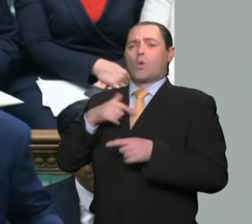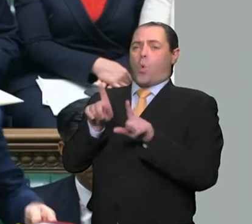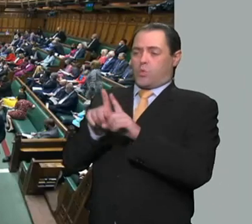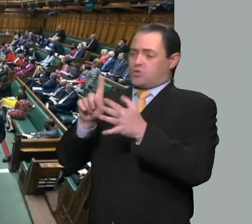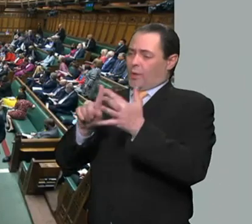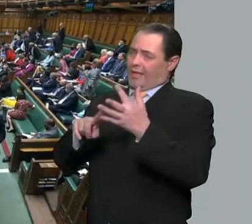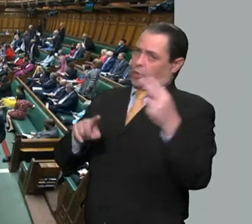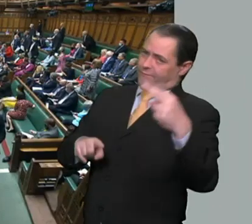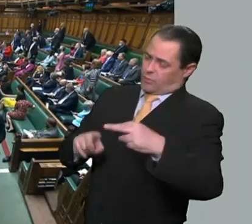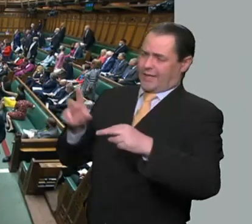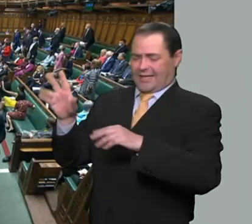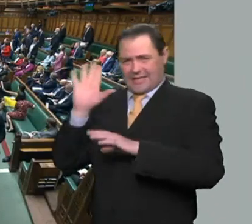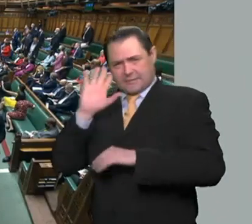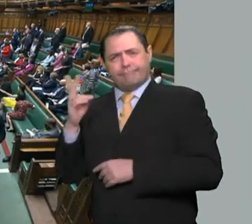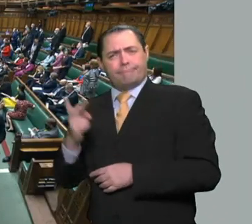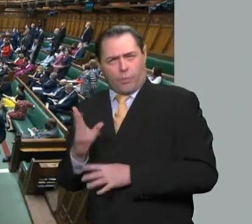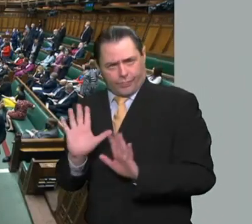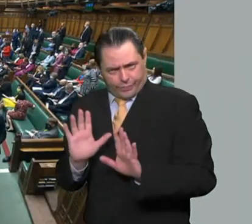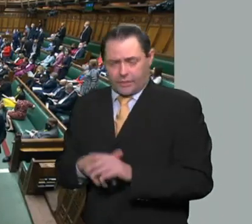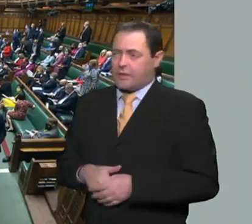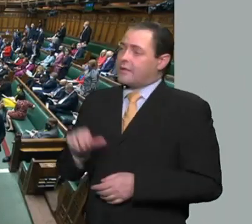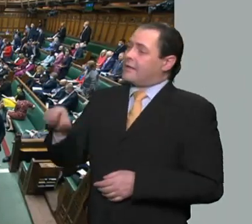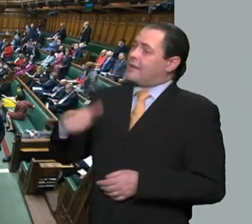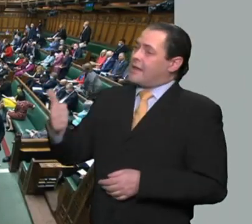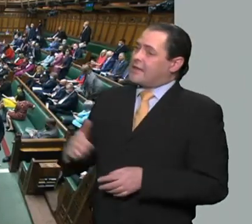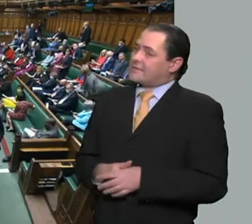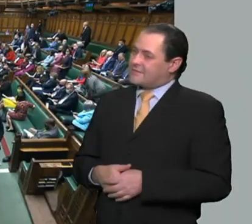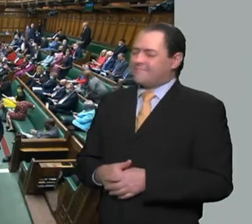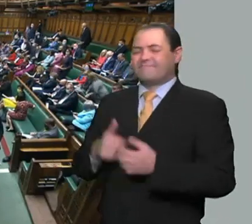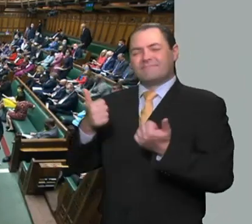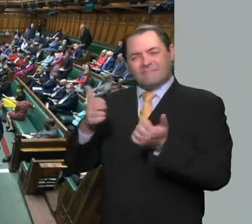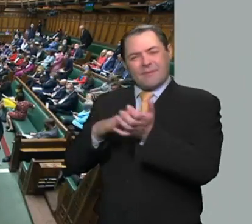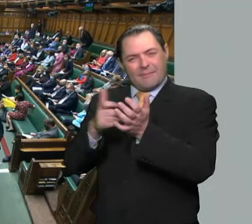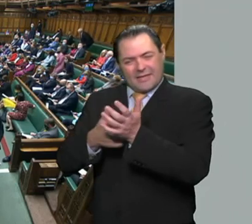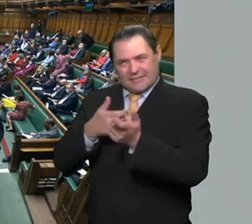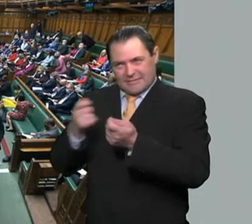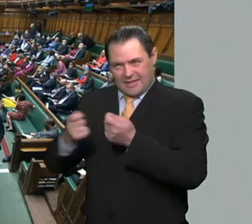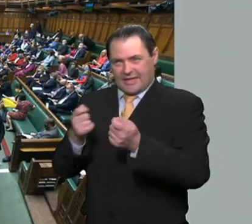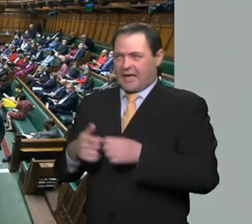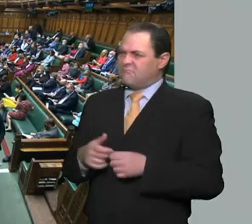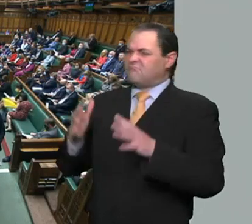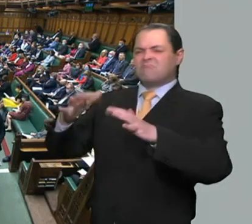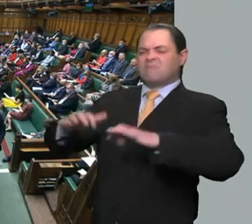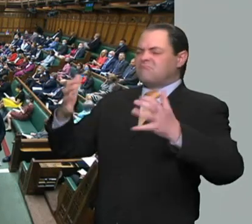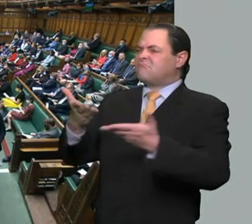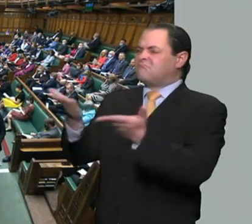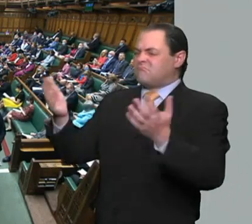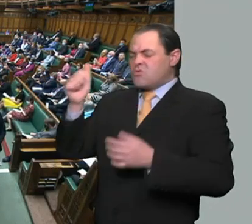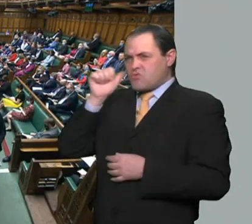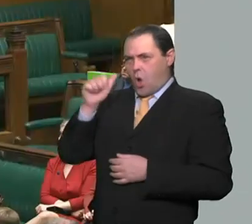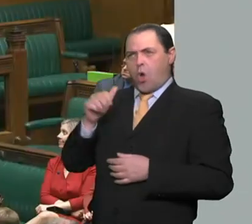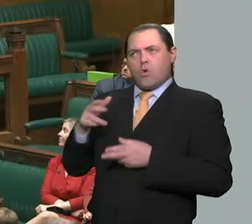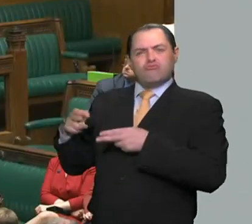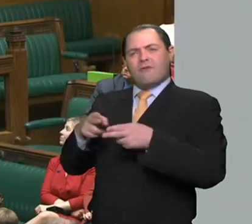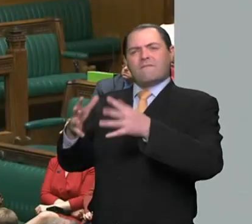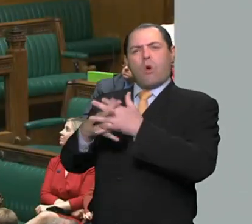said. Jesse Norman. Mr. Speaker, the House will know that the River Wye is one of